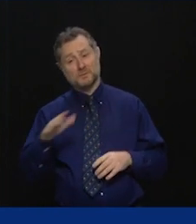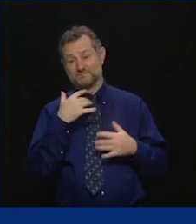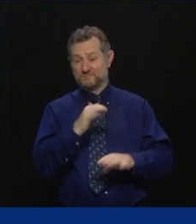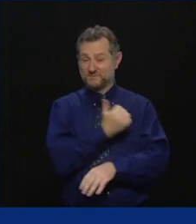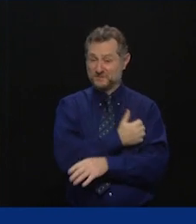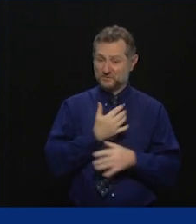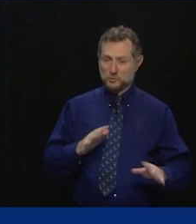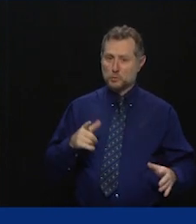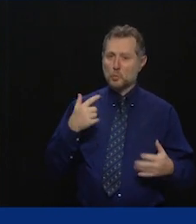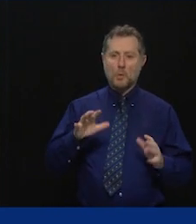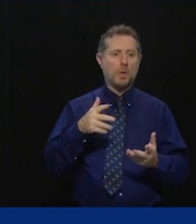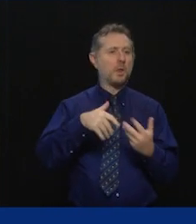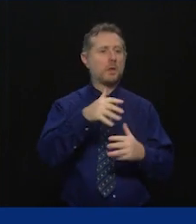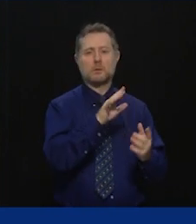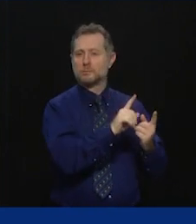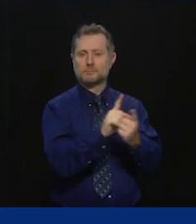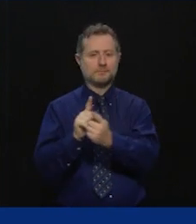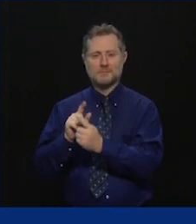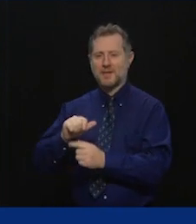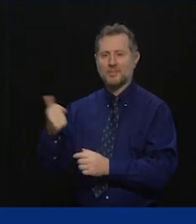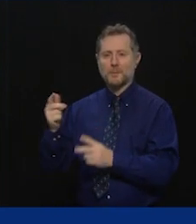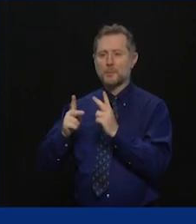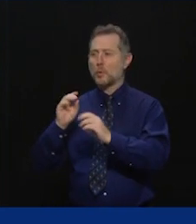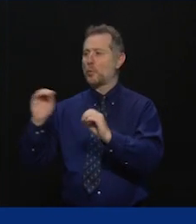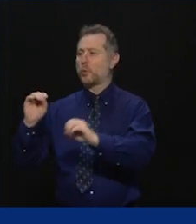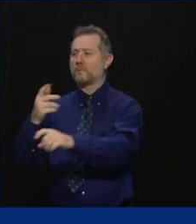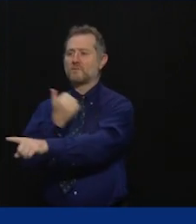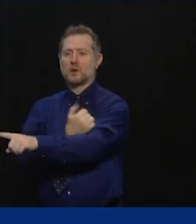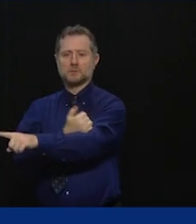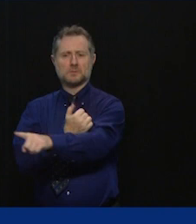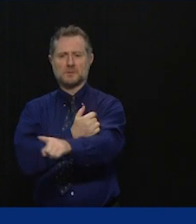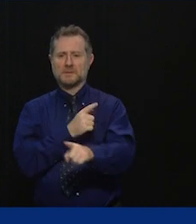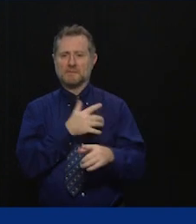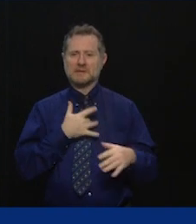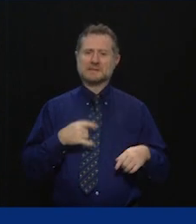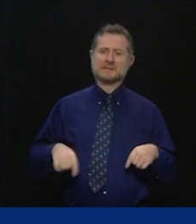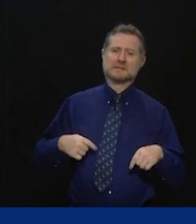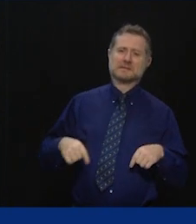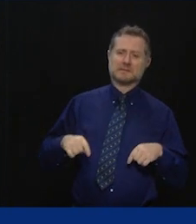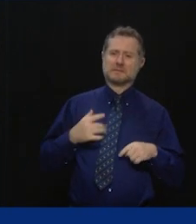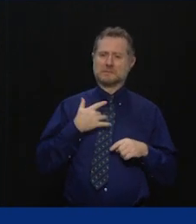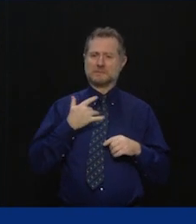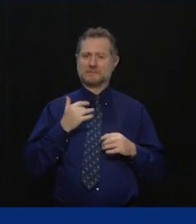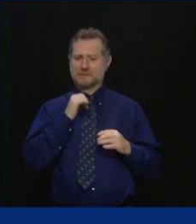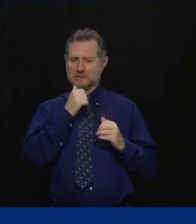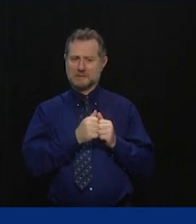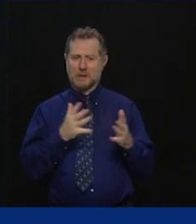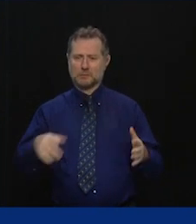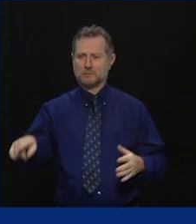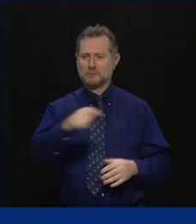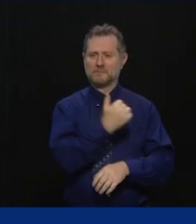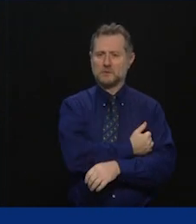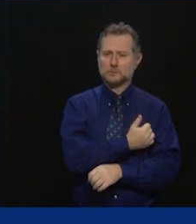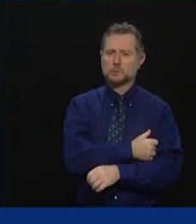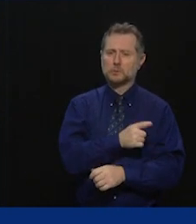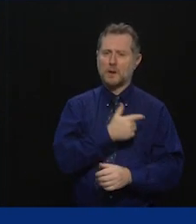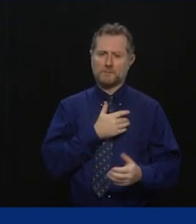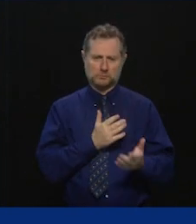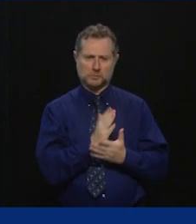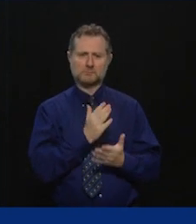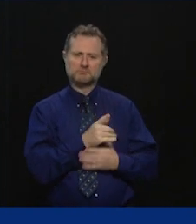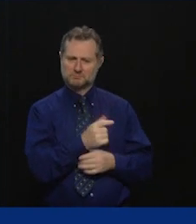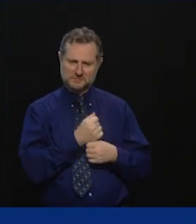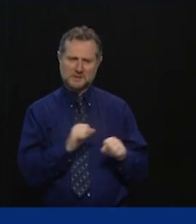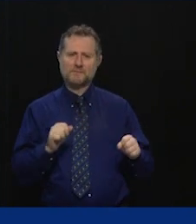either. It's frightening for them to be with coworkers who are not vaccinated. If you want to think about that, they're entitled to a safe